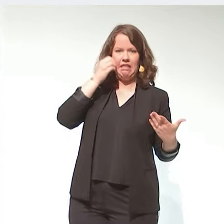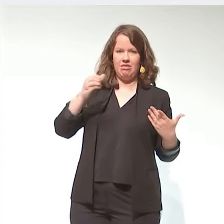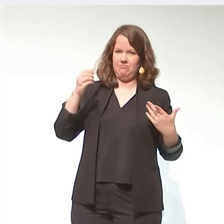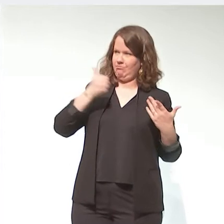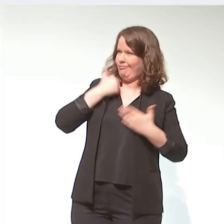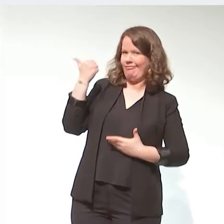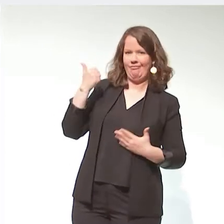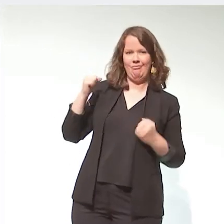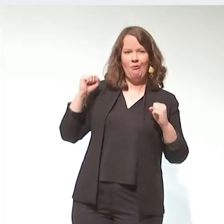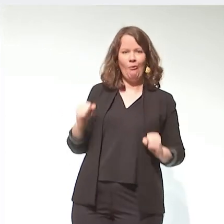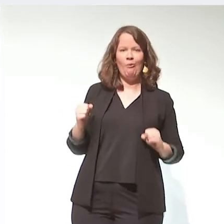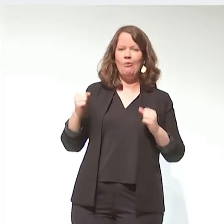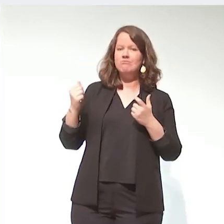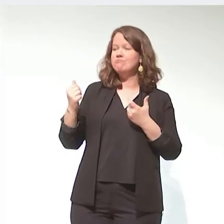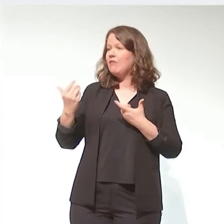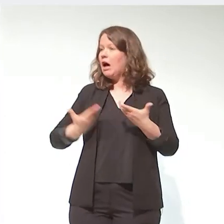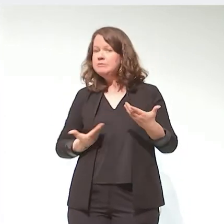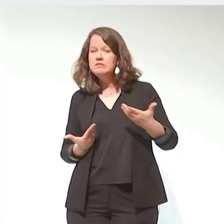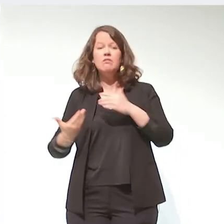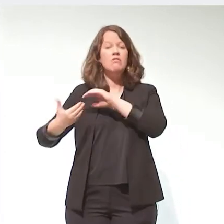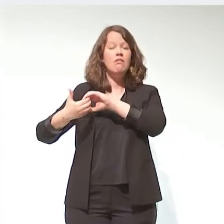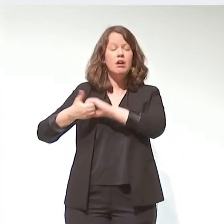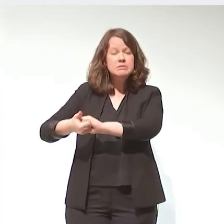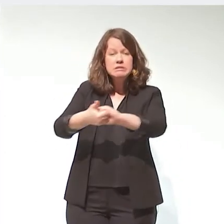and participating in leisure activities.